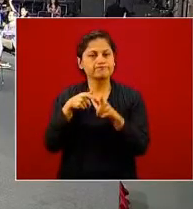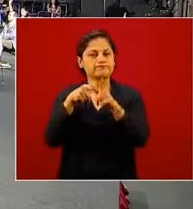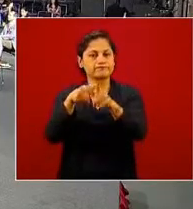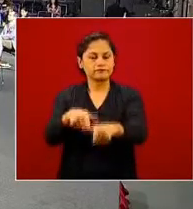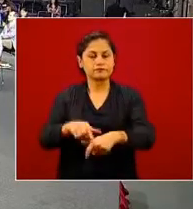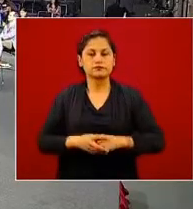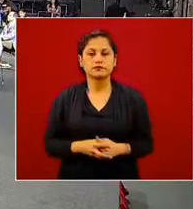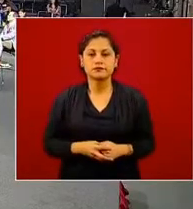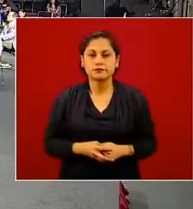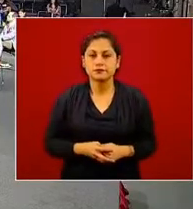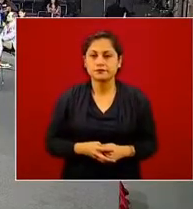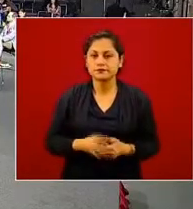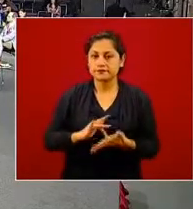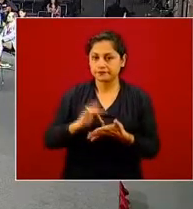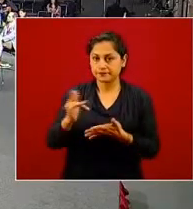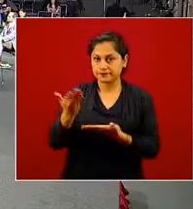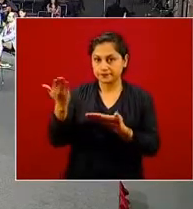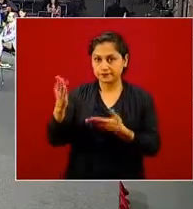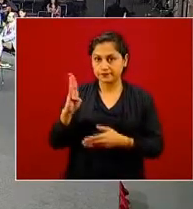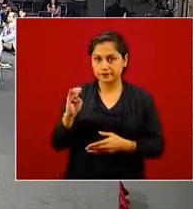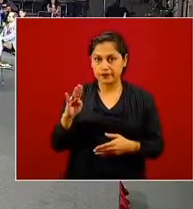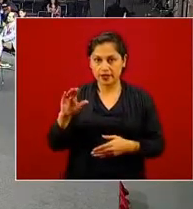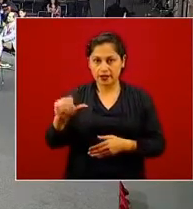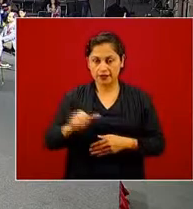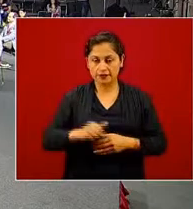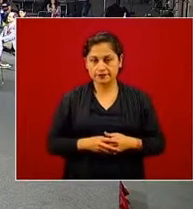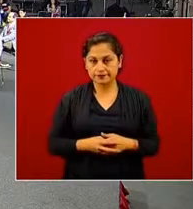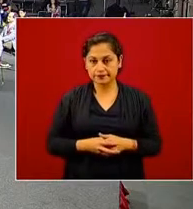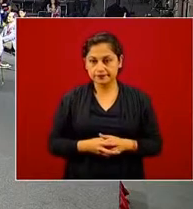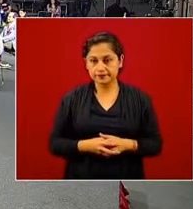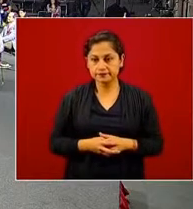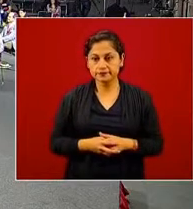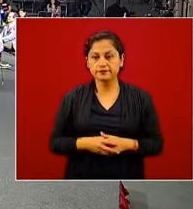be readdressing it once this is over.